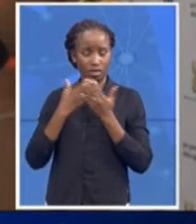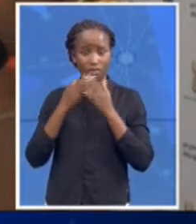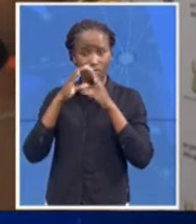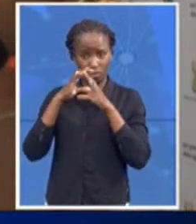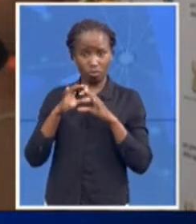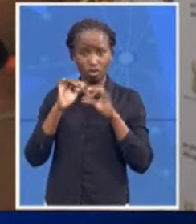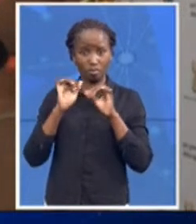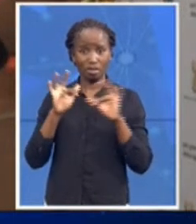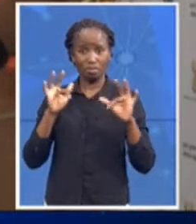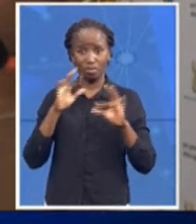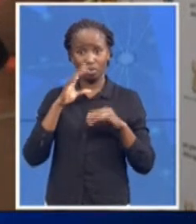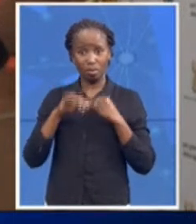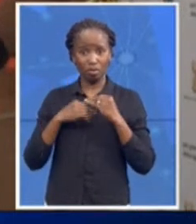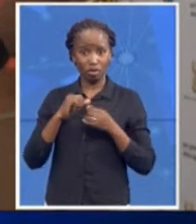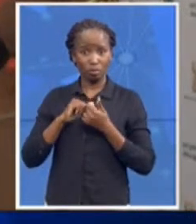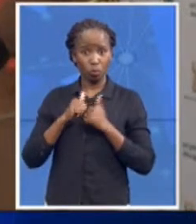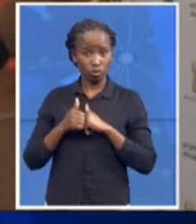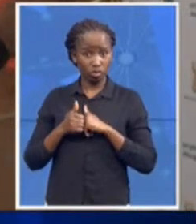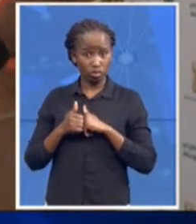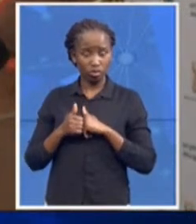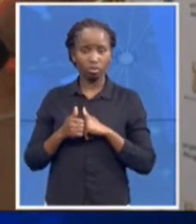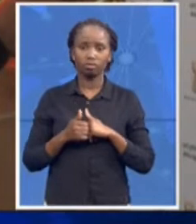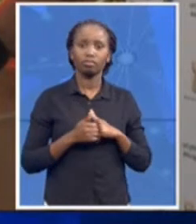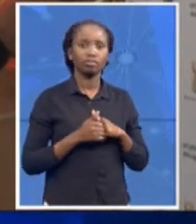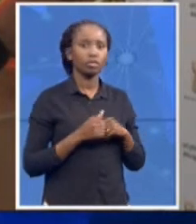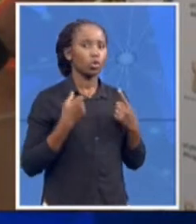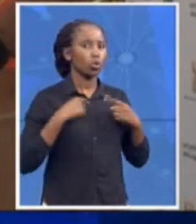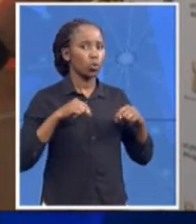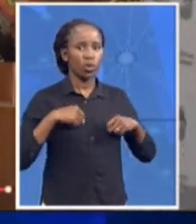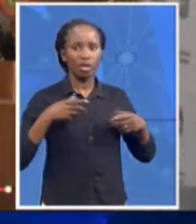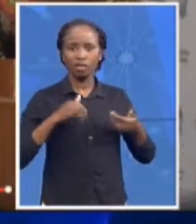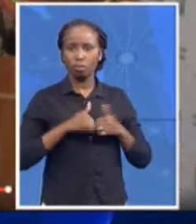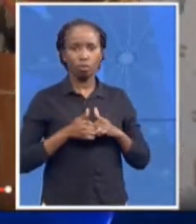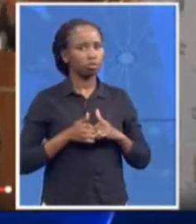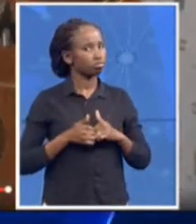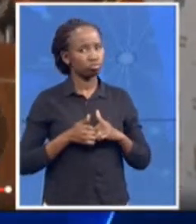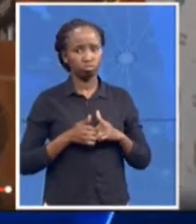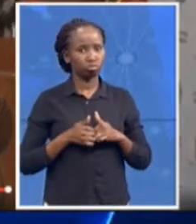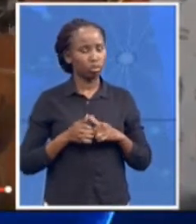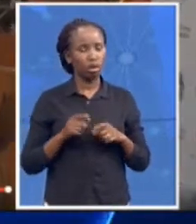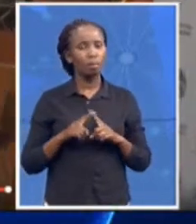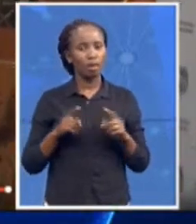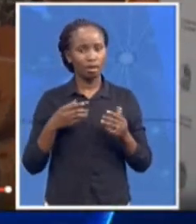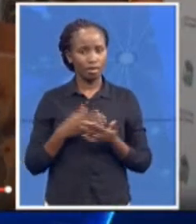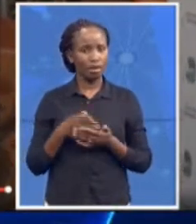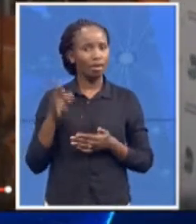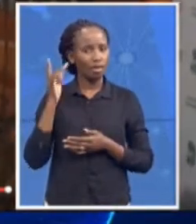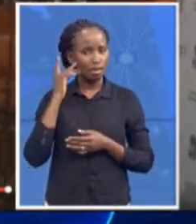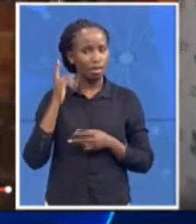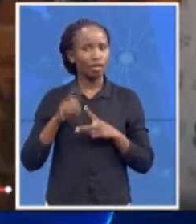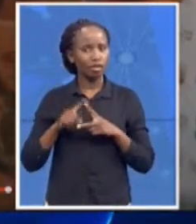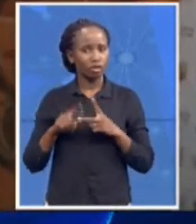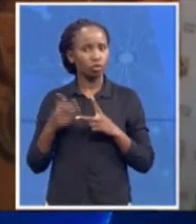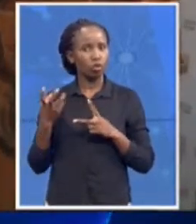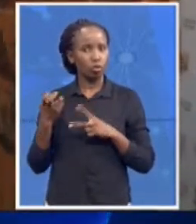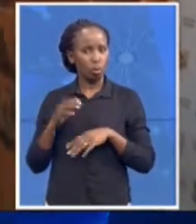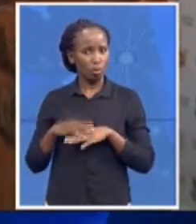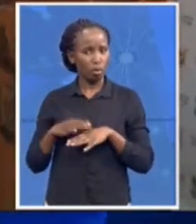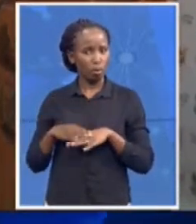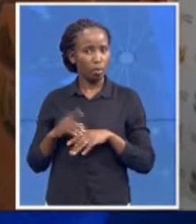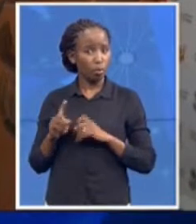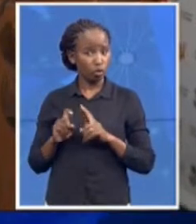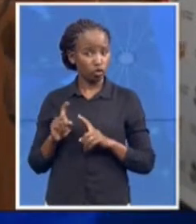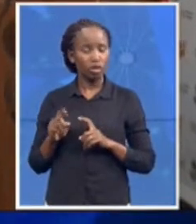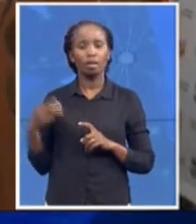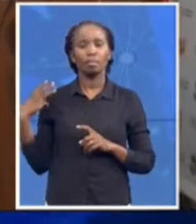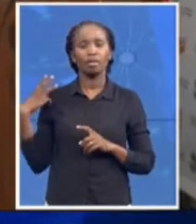sport, but let's start with your 2 questions. Yes, ma'am. First to Minister, you will guide me who I should call onto